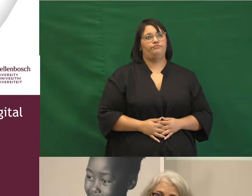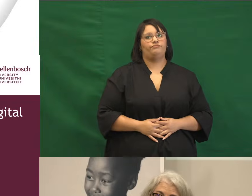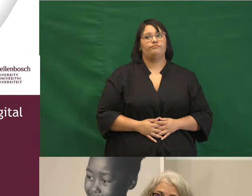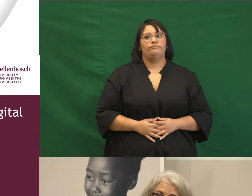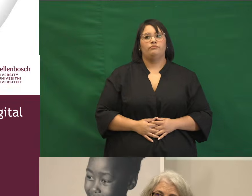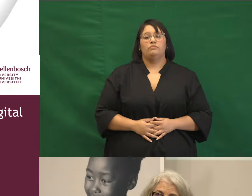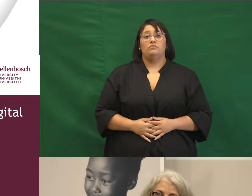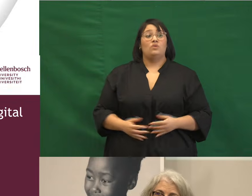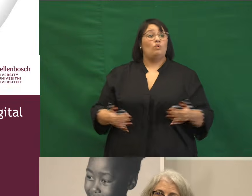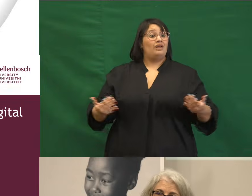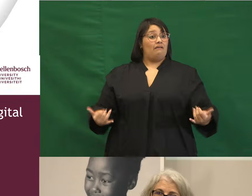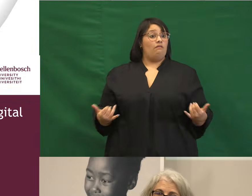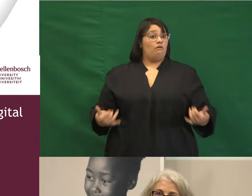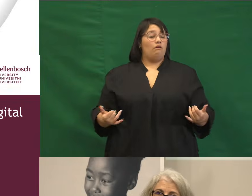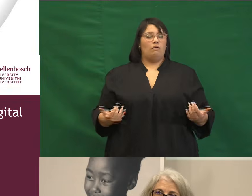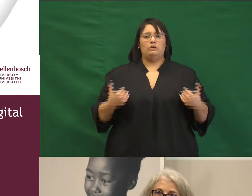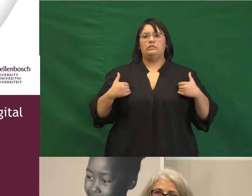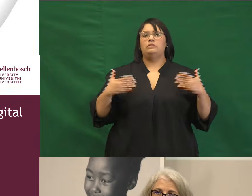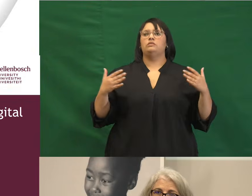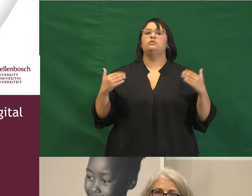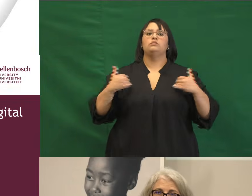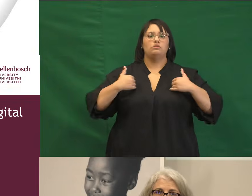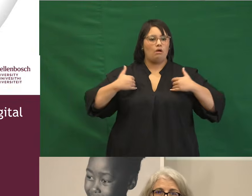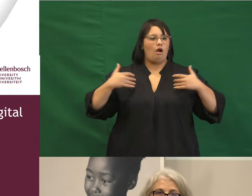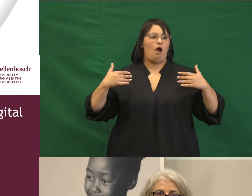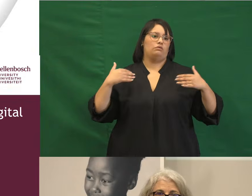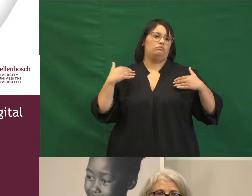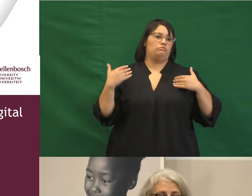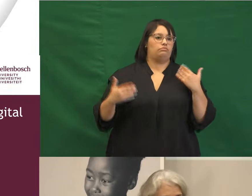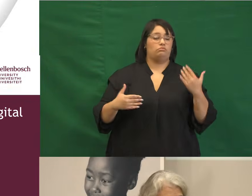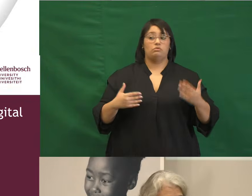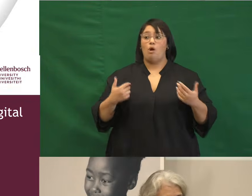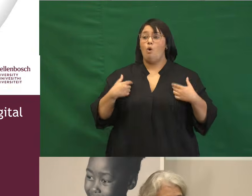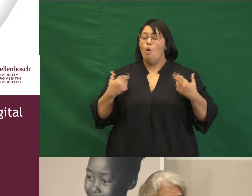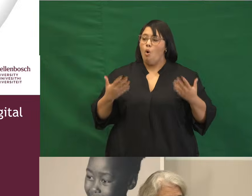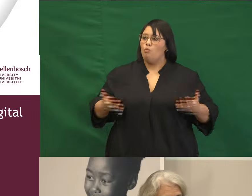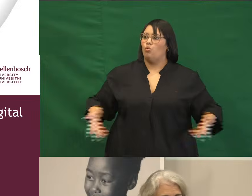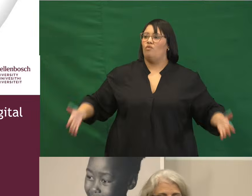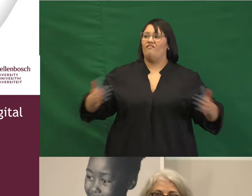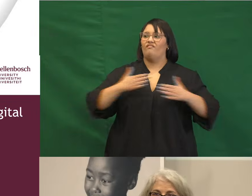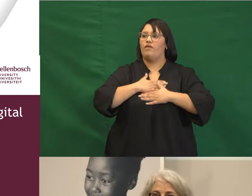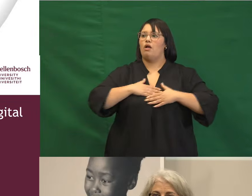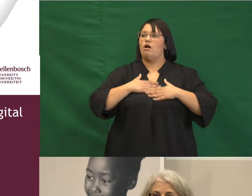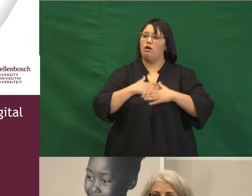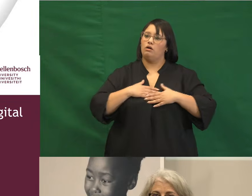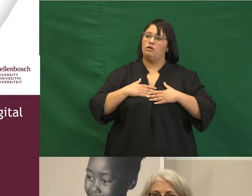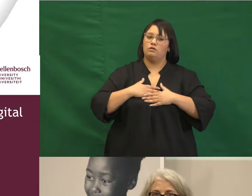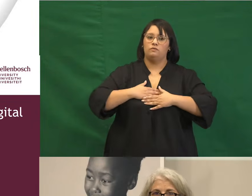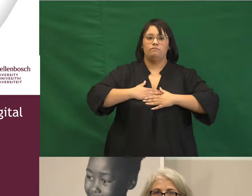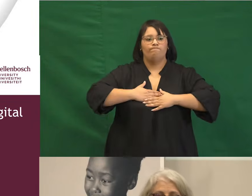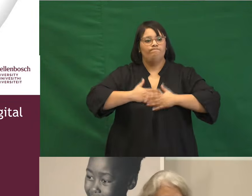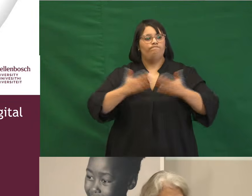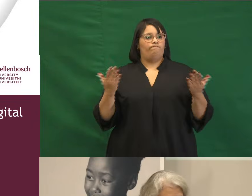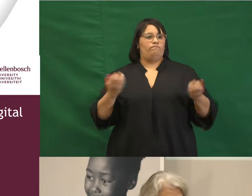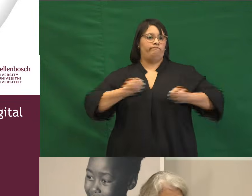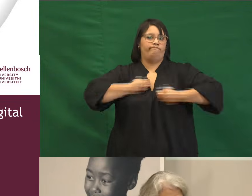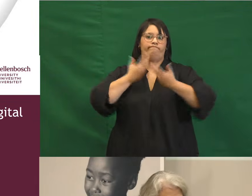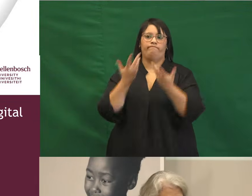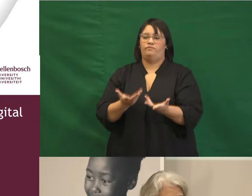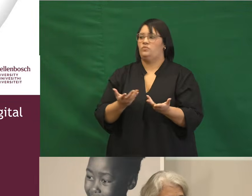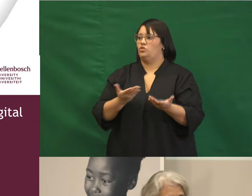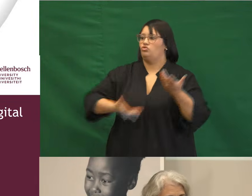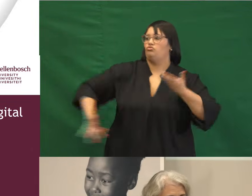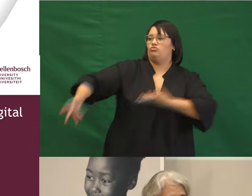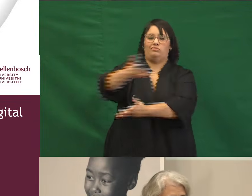is the start, and we hope that you will feel free to be able to give input, and we welcome you